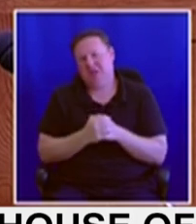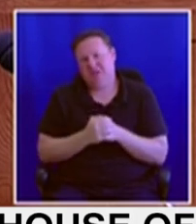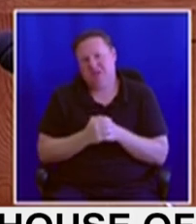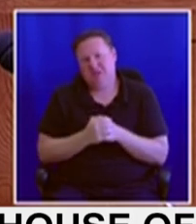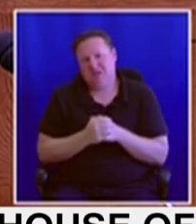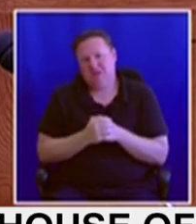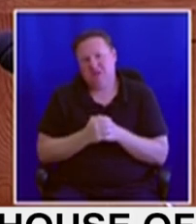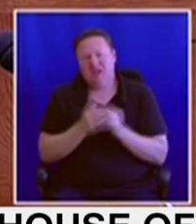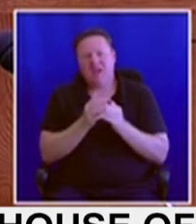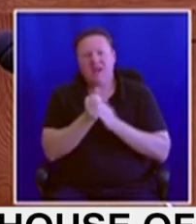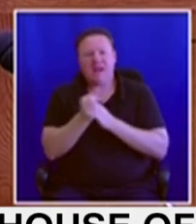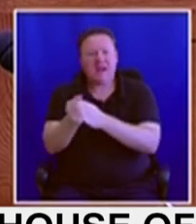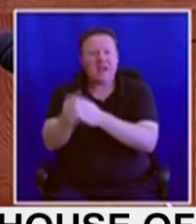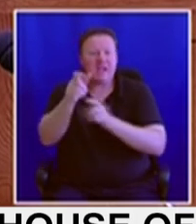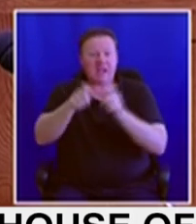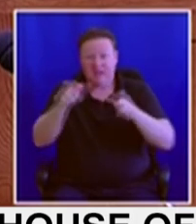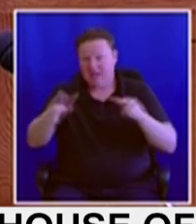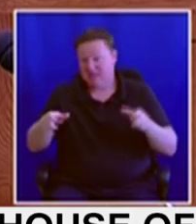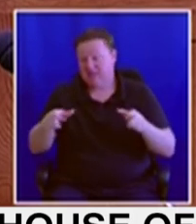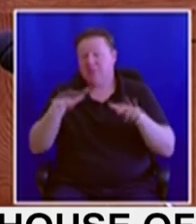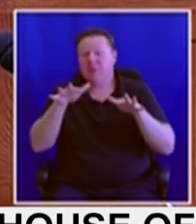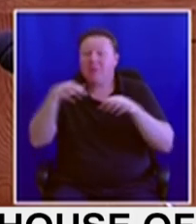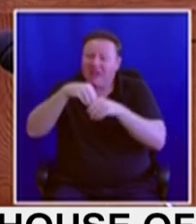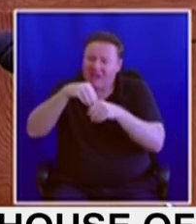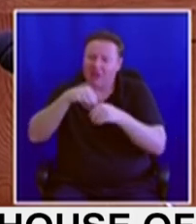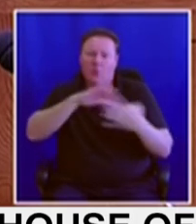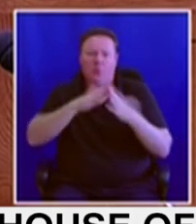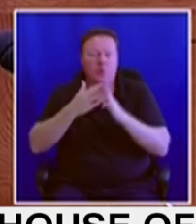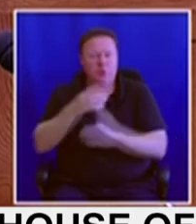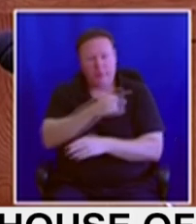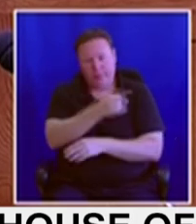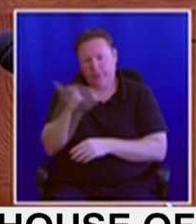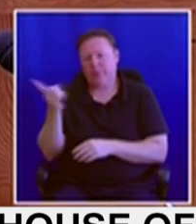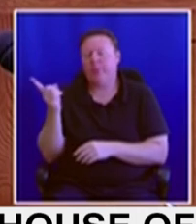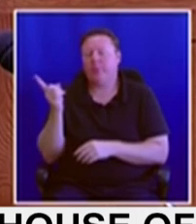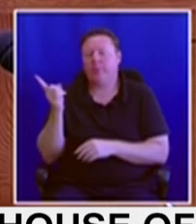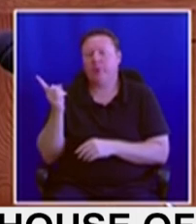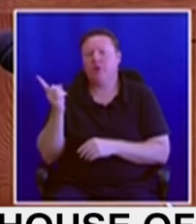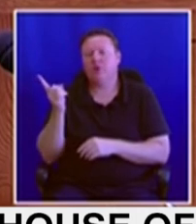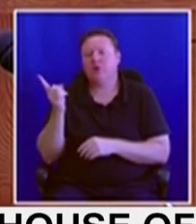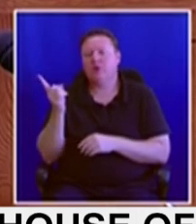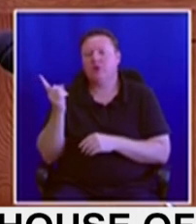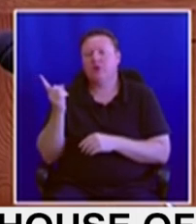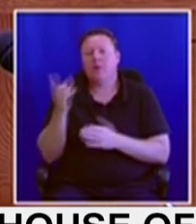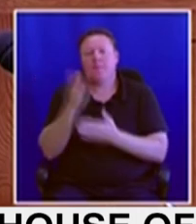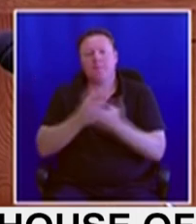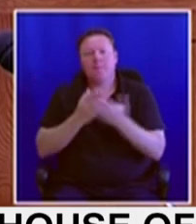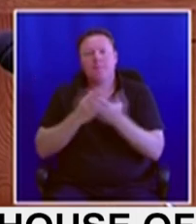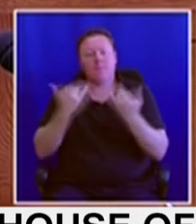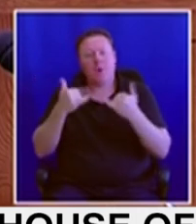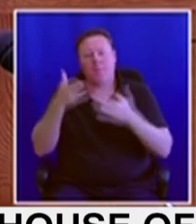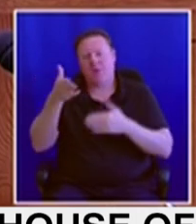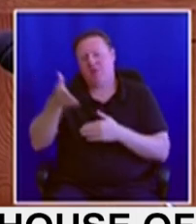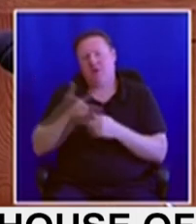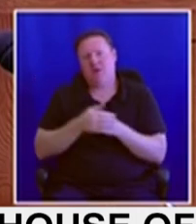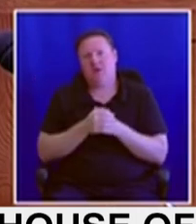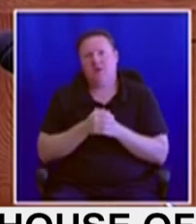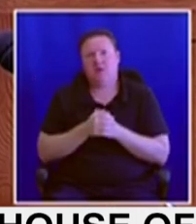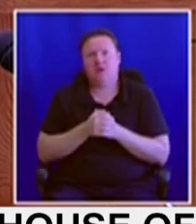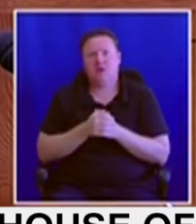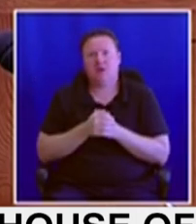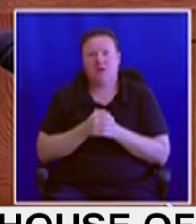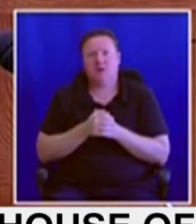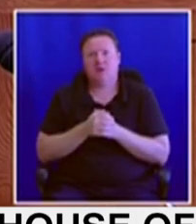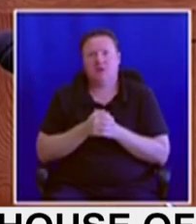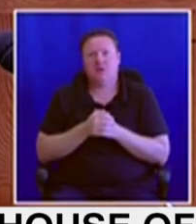people of standing in our communities, we all have a part to play in this. We